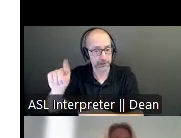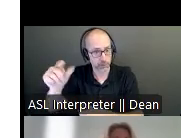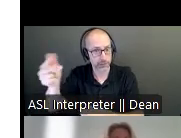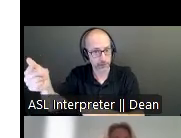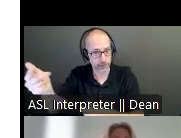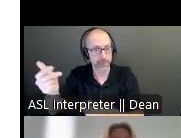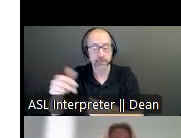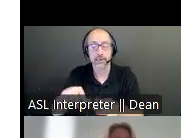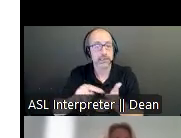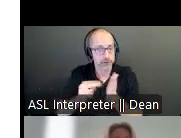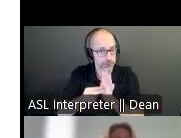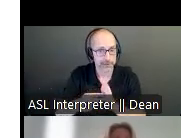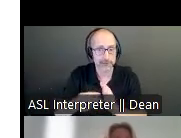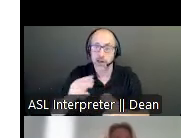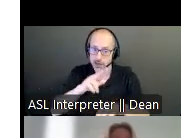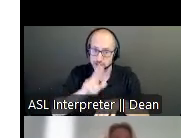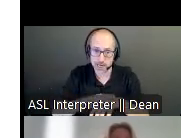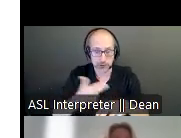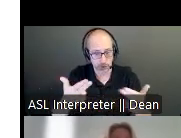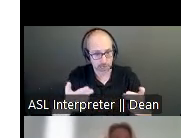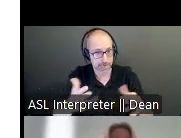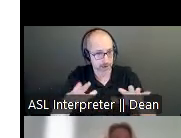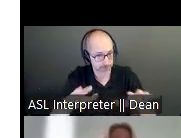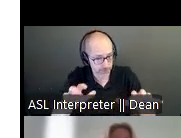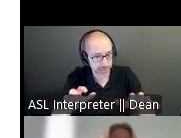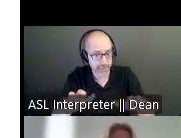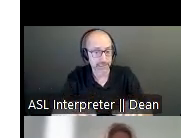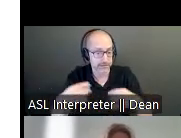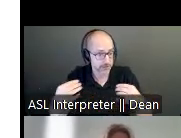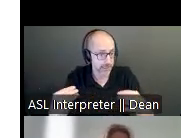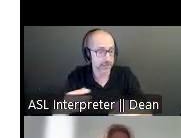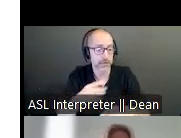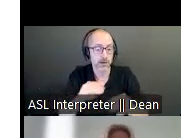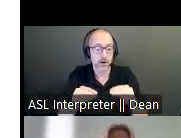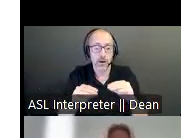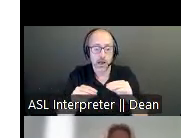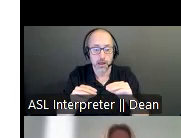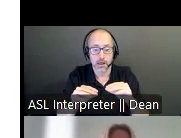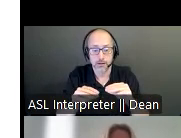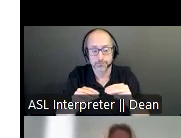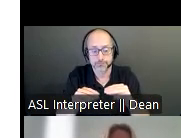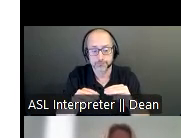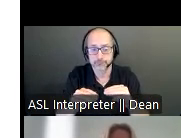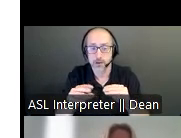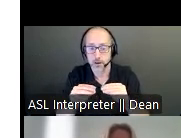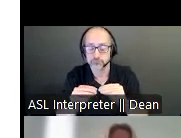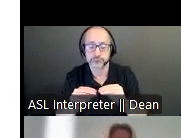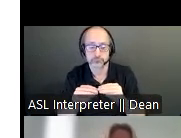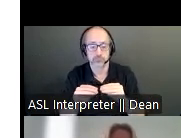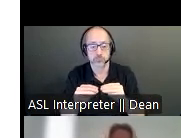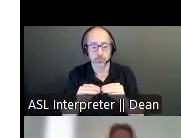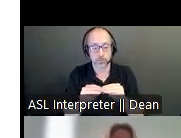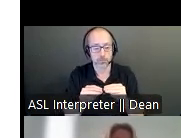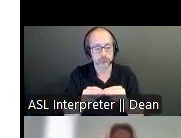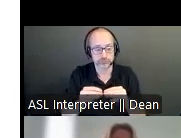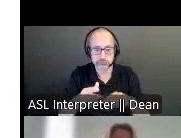including national handgun freeze, red and yellow flag laws, and stronger trafficking penalties. So in the context of intimate partner